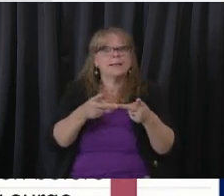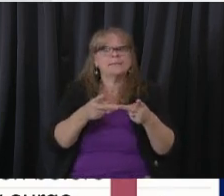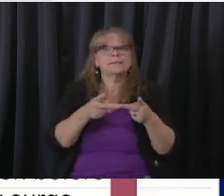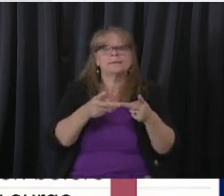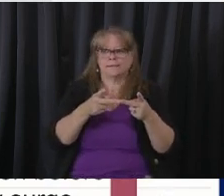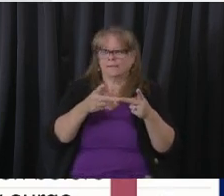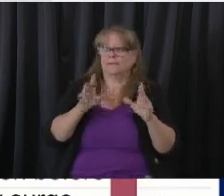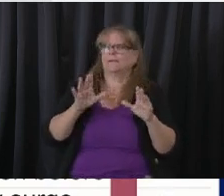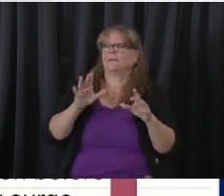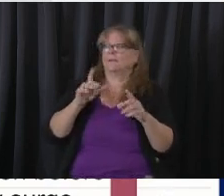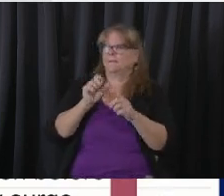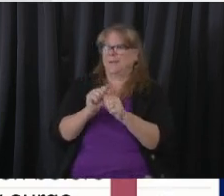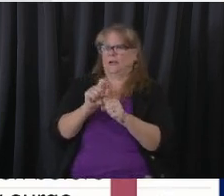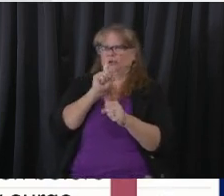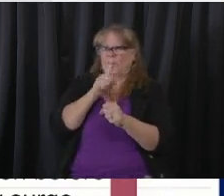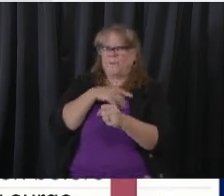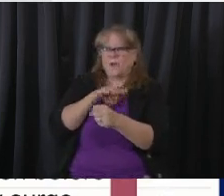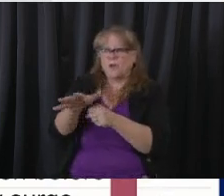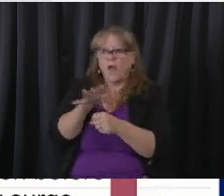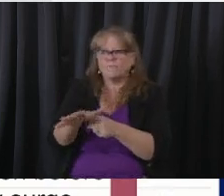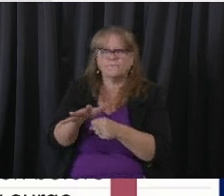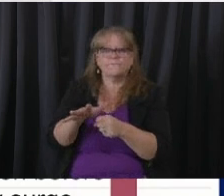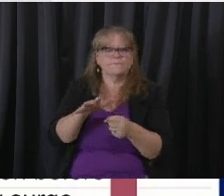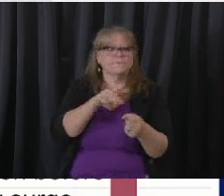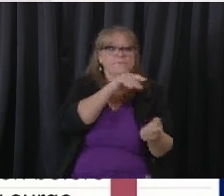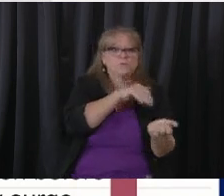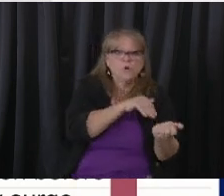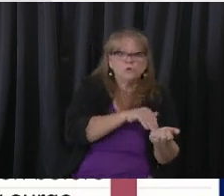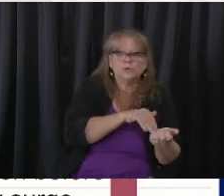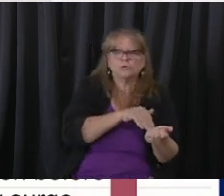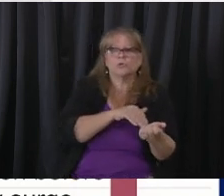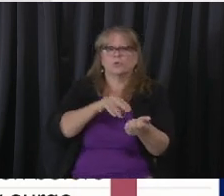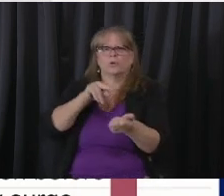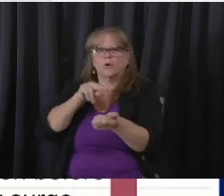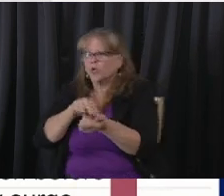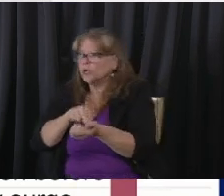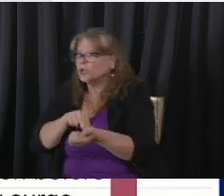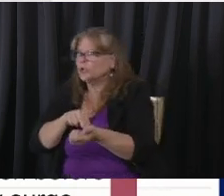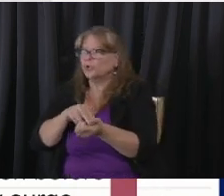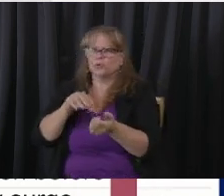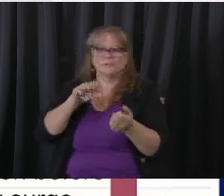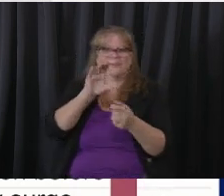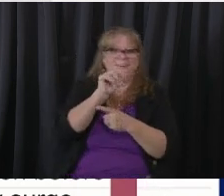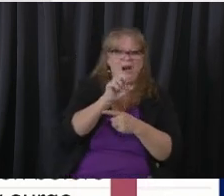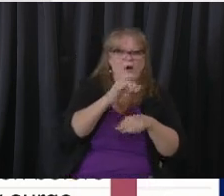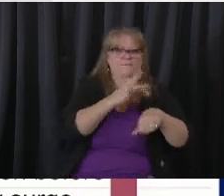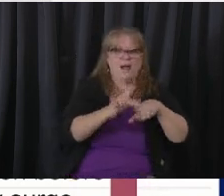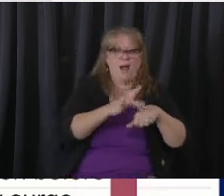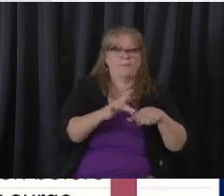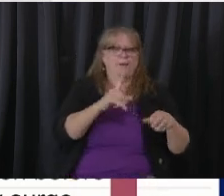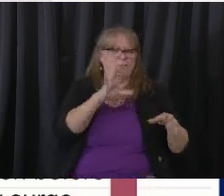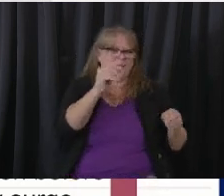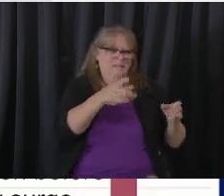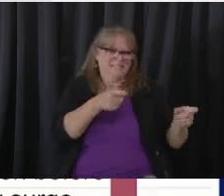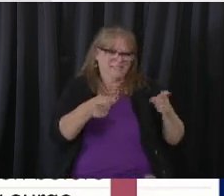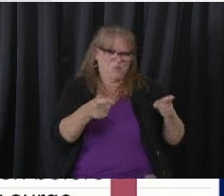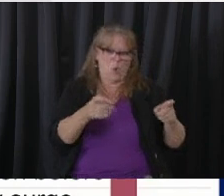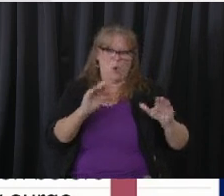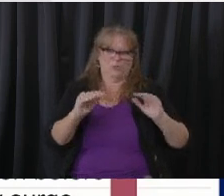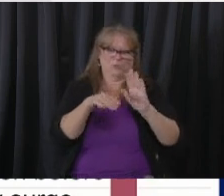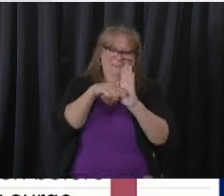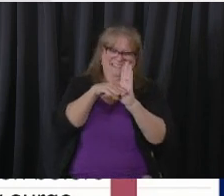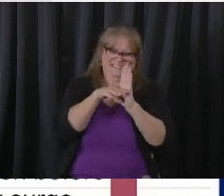resources to ensure that we could absorb and manage that increase in disease transmission. What we're concerned about going forward is this possible